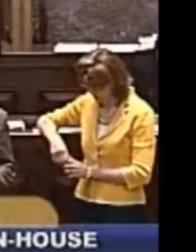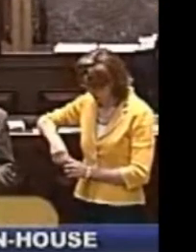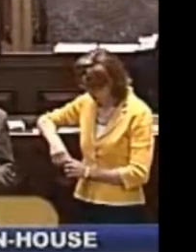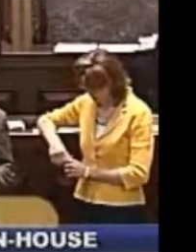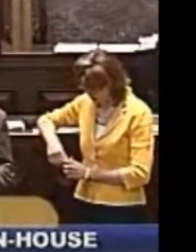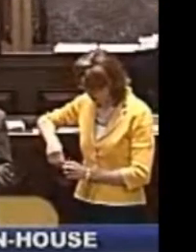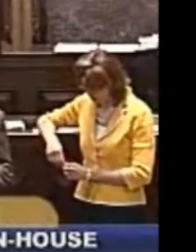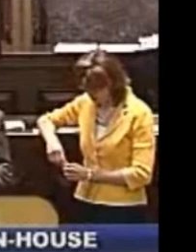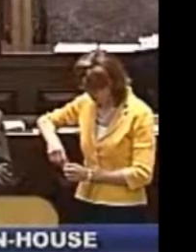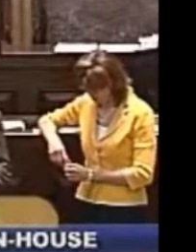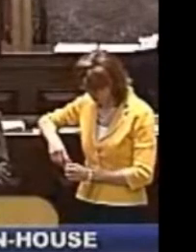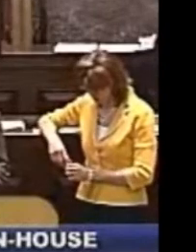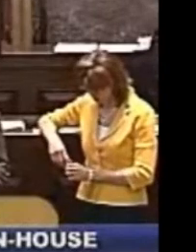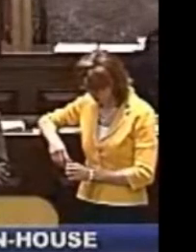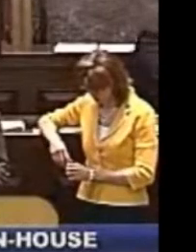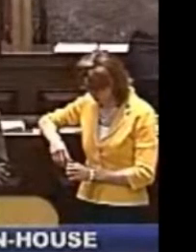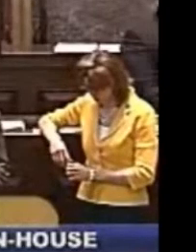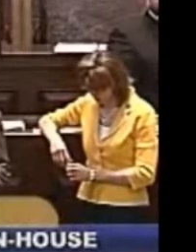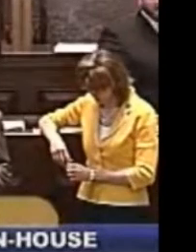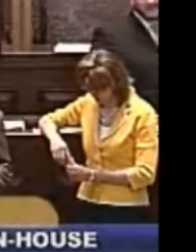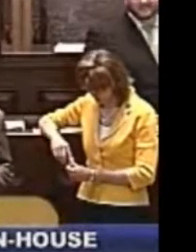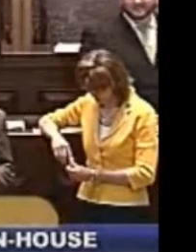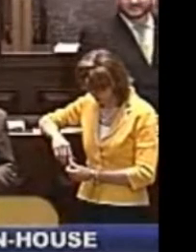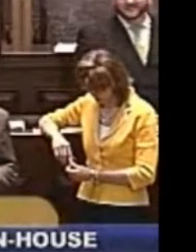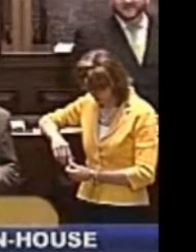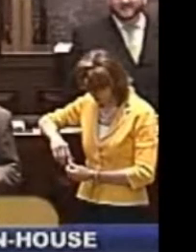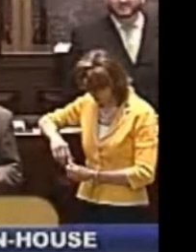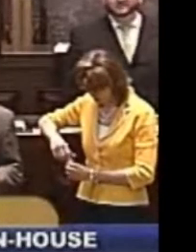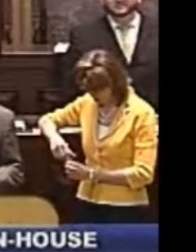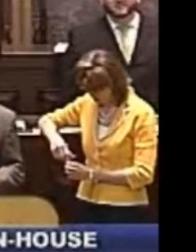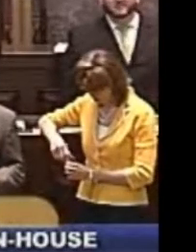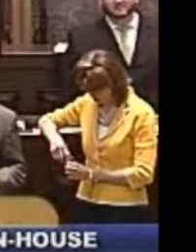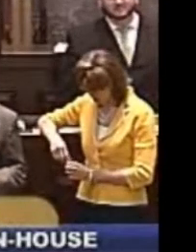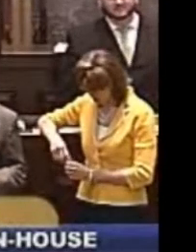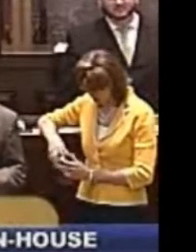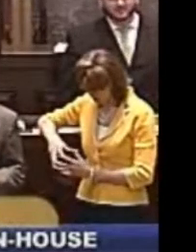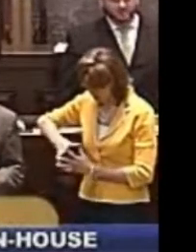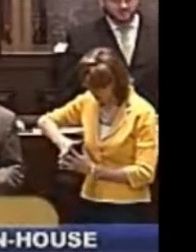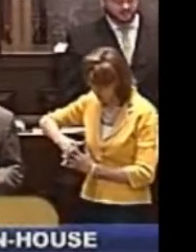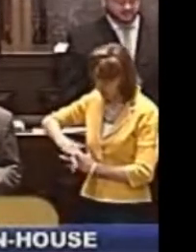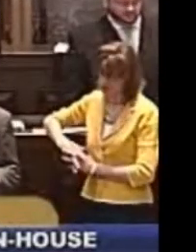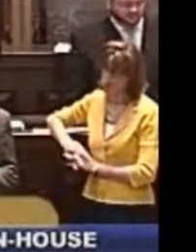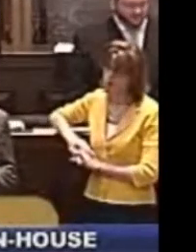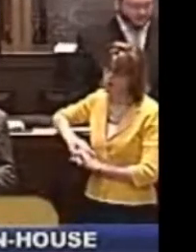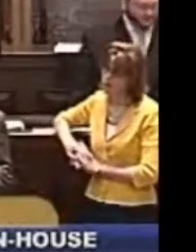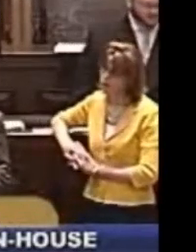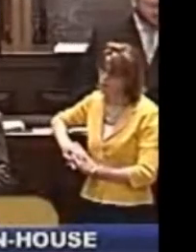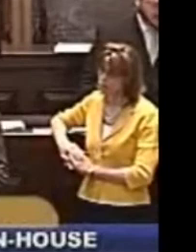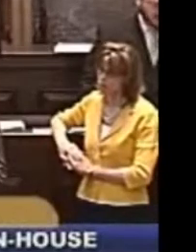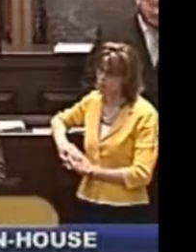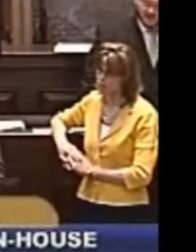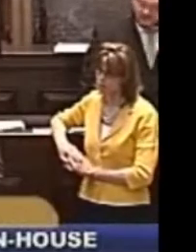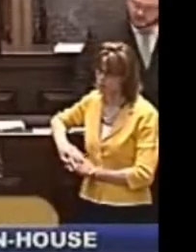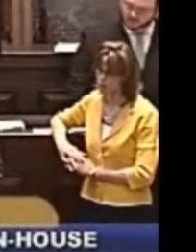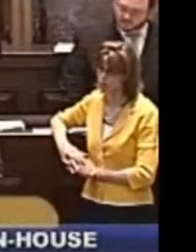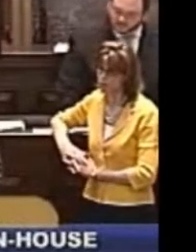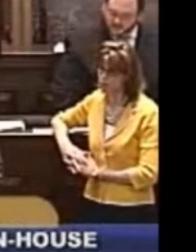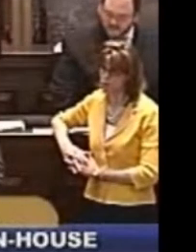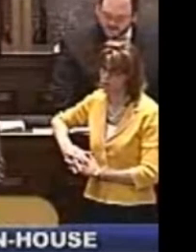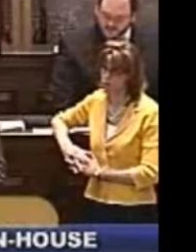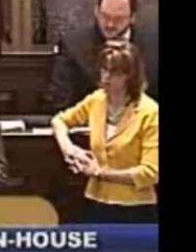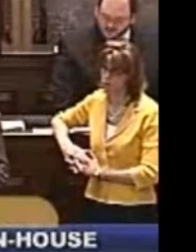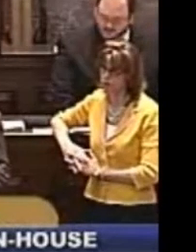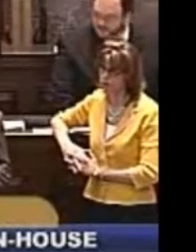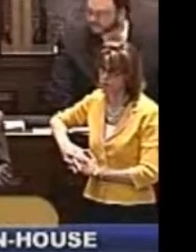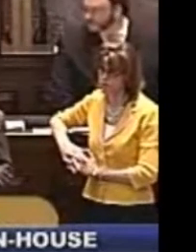have a hearing aid, they cannot hear, where are they going to end up? They're going to end up in special education. Now,